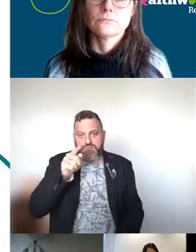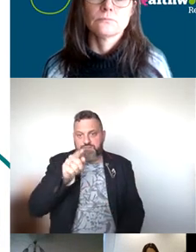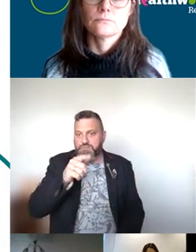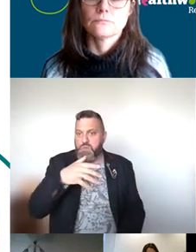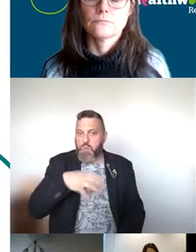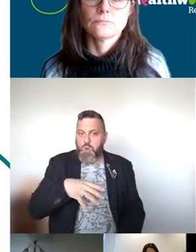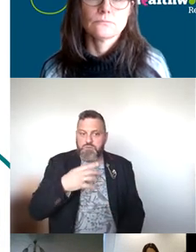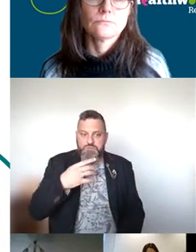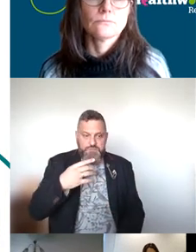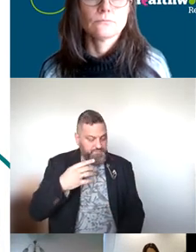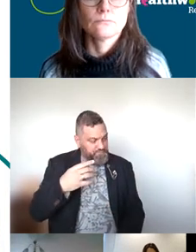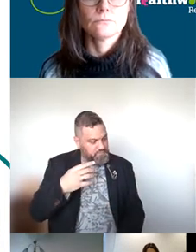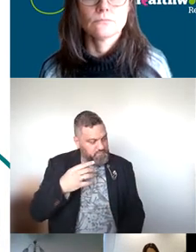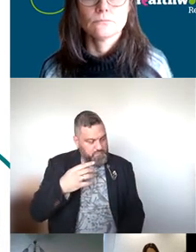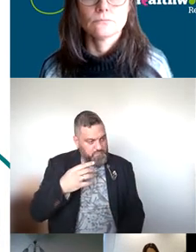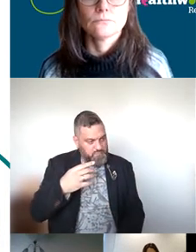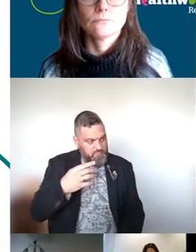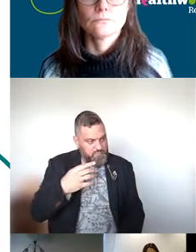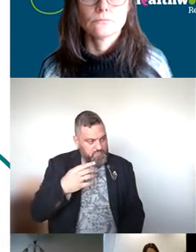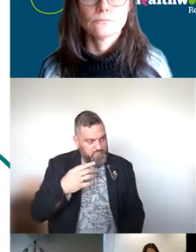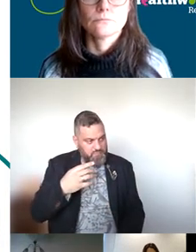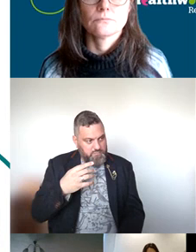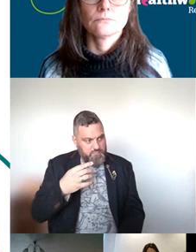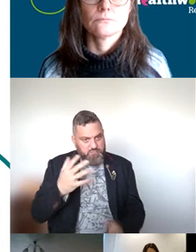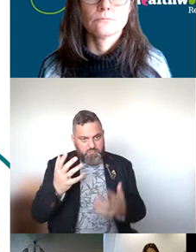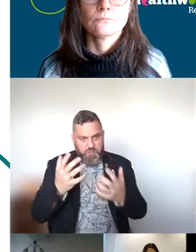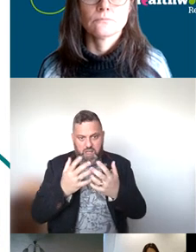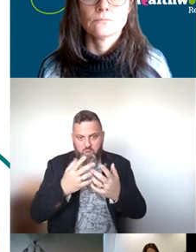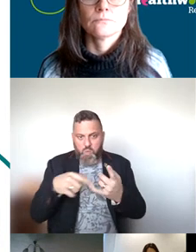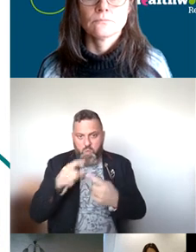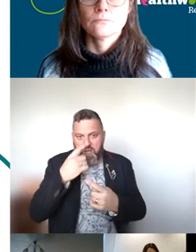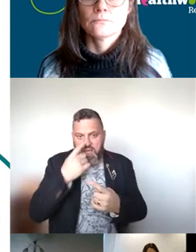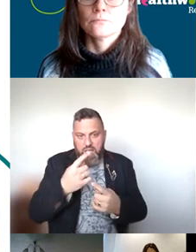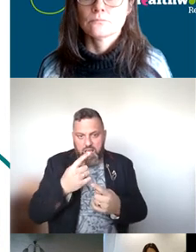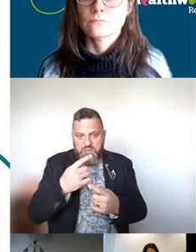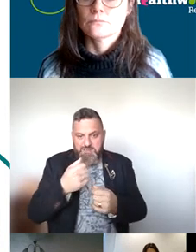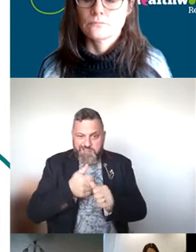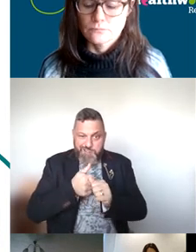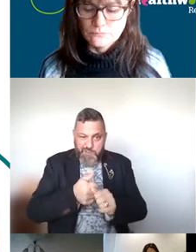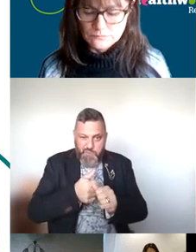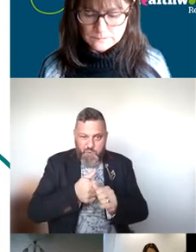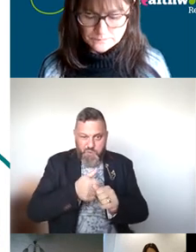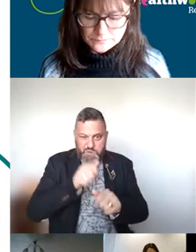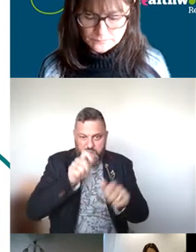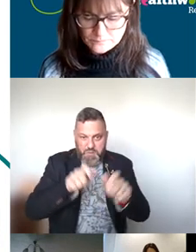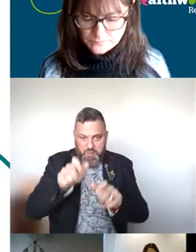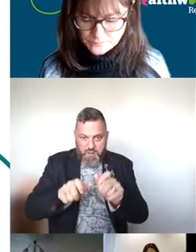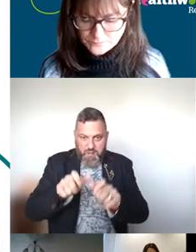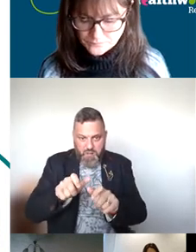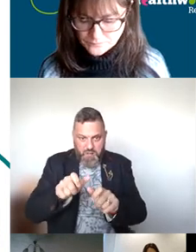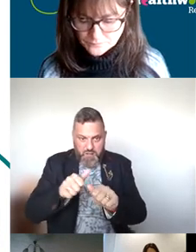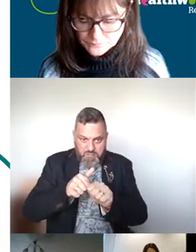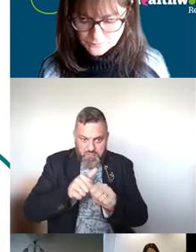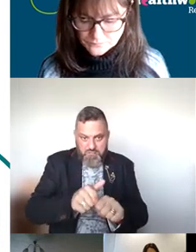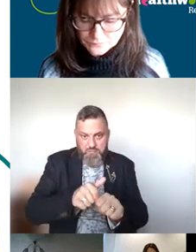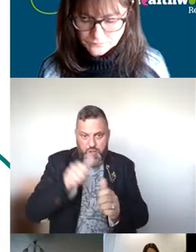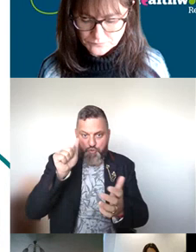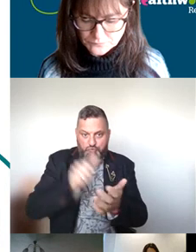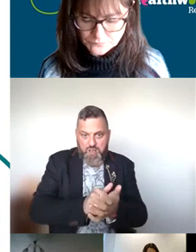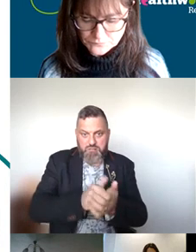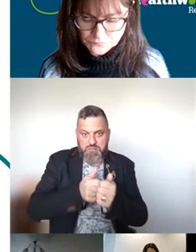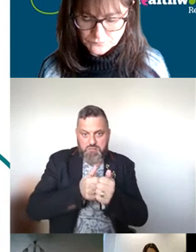about what are the ways in which we can support people to access the right support in the right